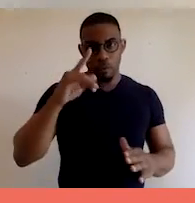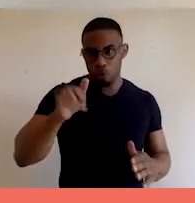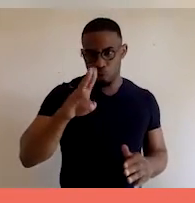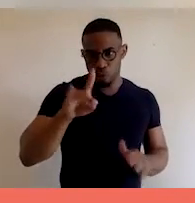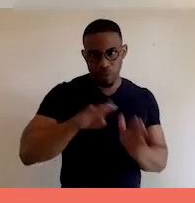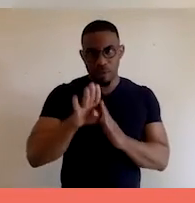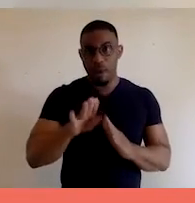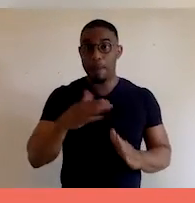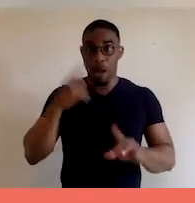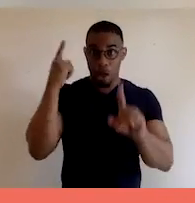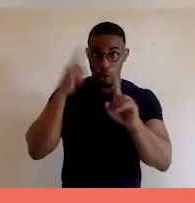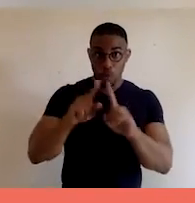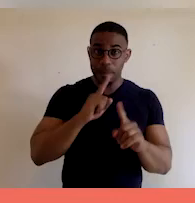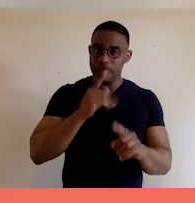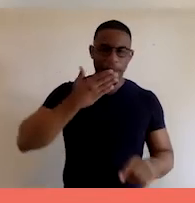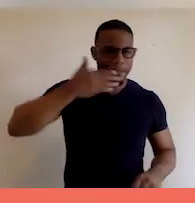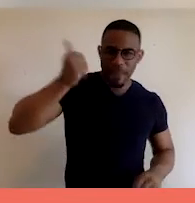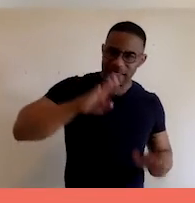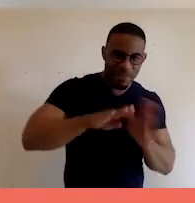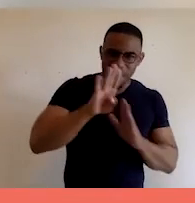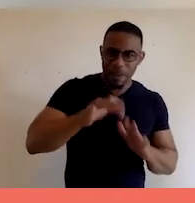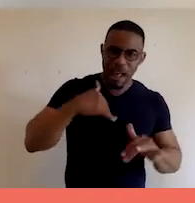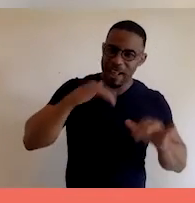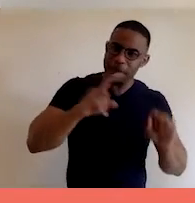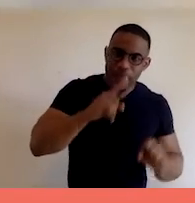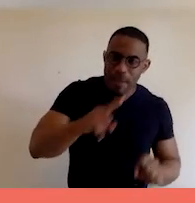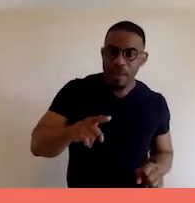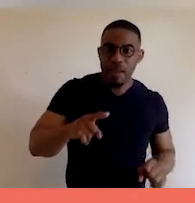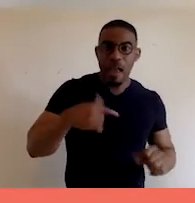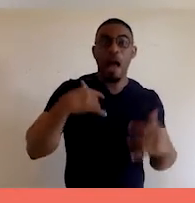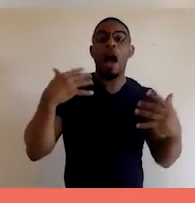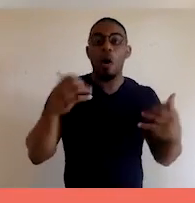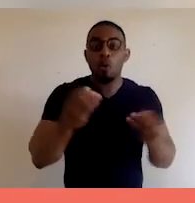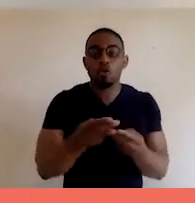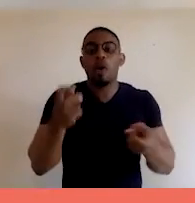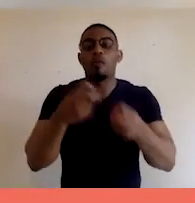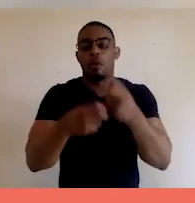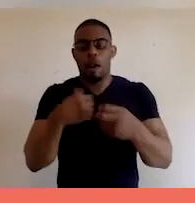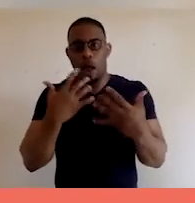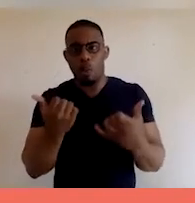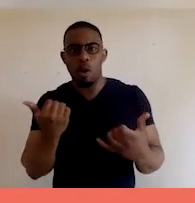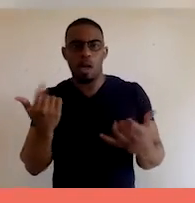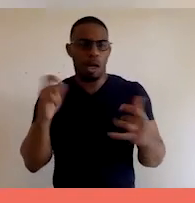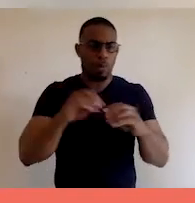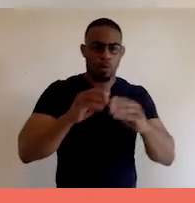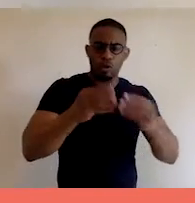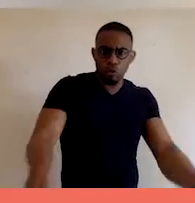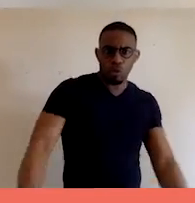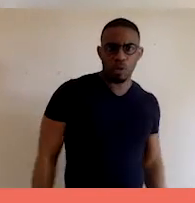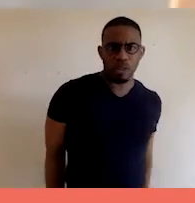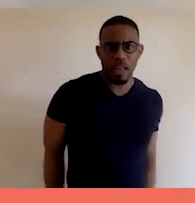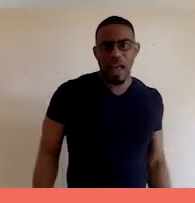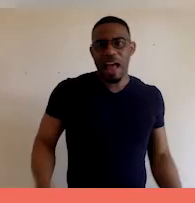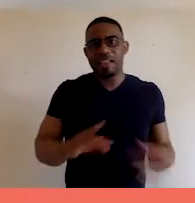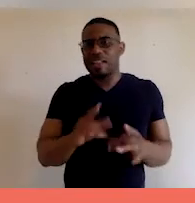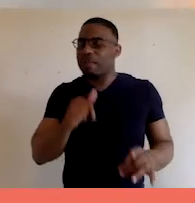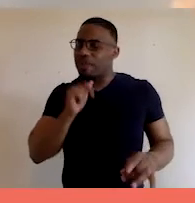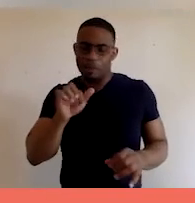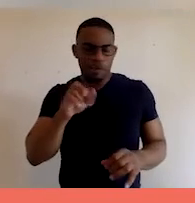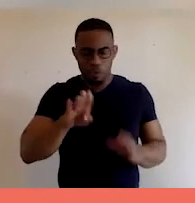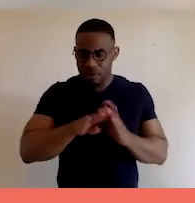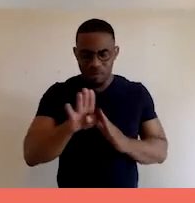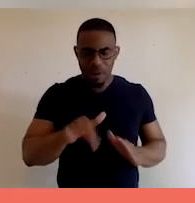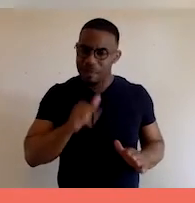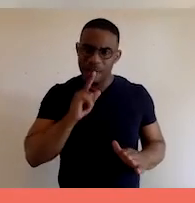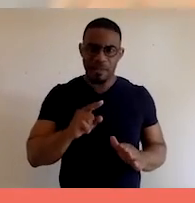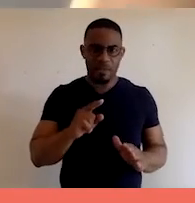developer. My goal was to be the best developer I could be. I want to solve problems. I want to come up with solutions. And I said, I'm not going to be a junior developer. I'm not